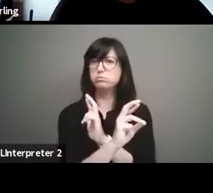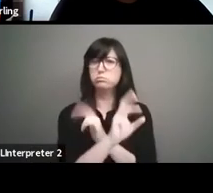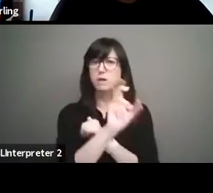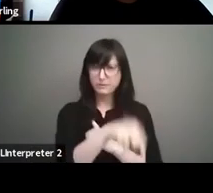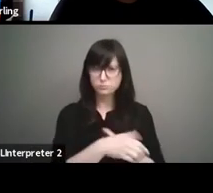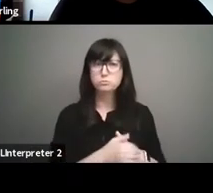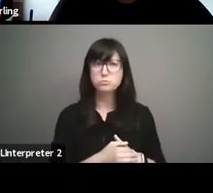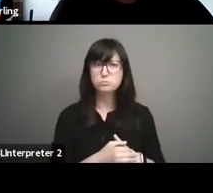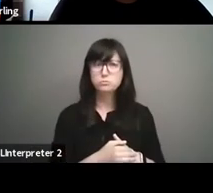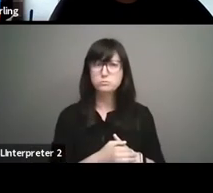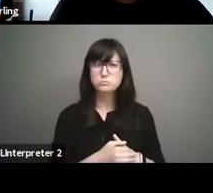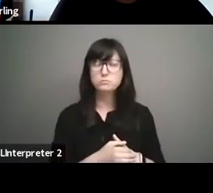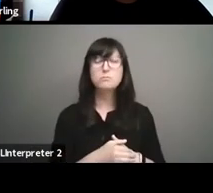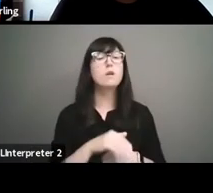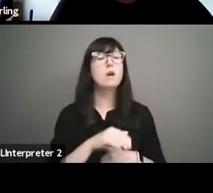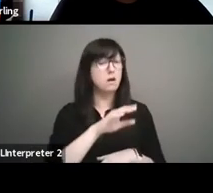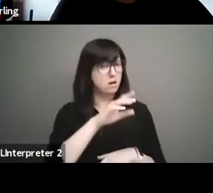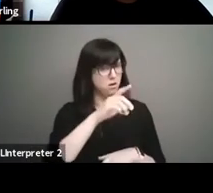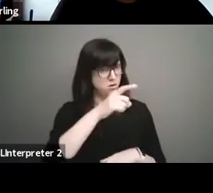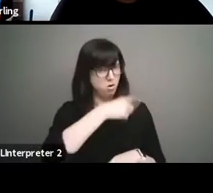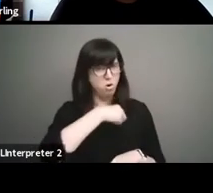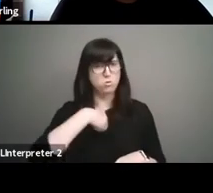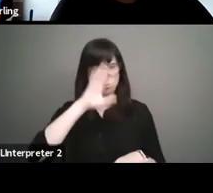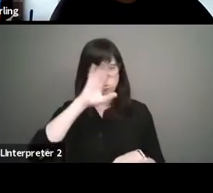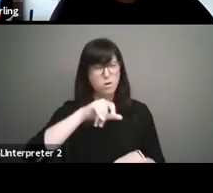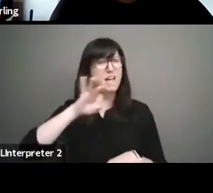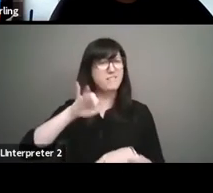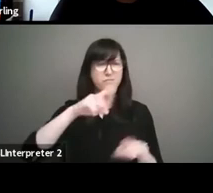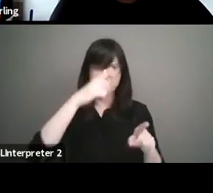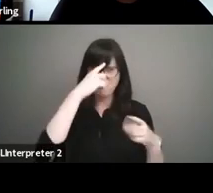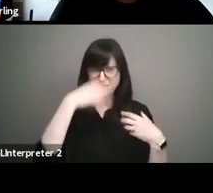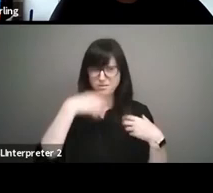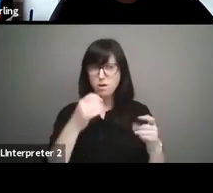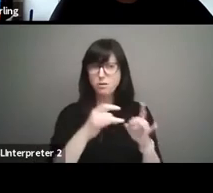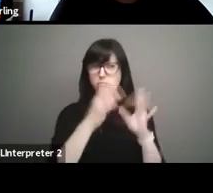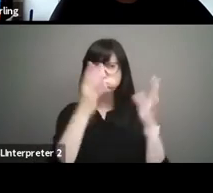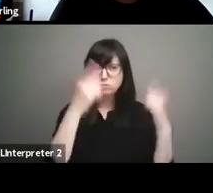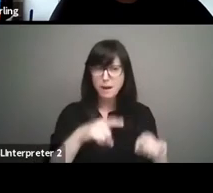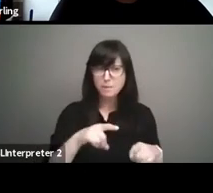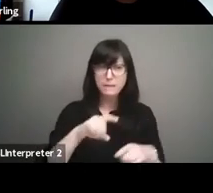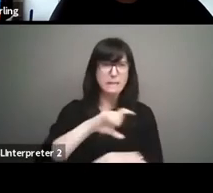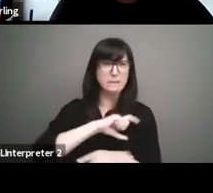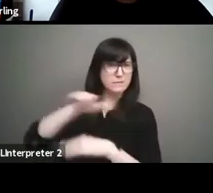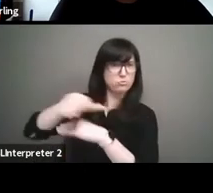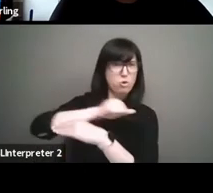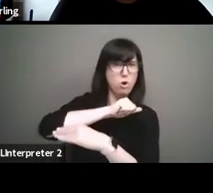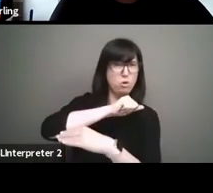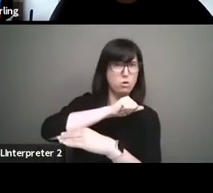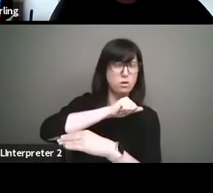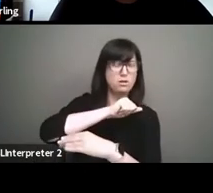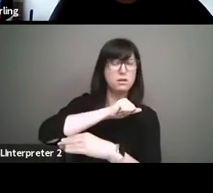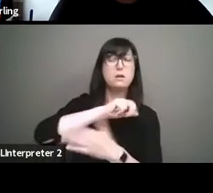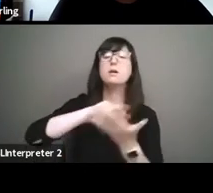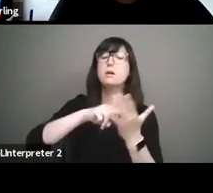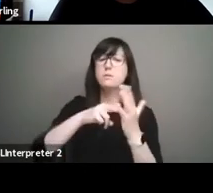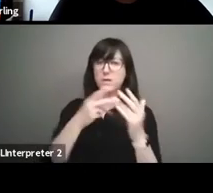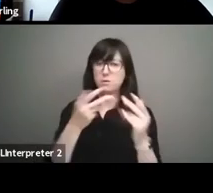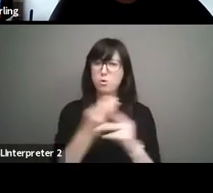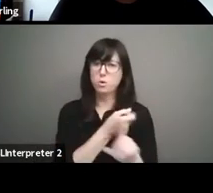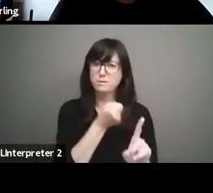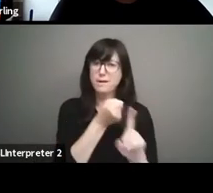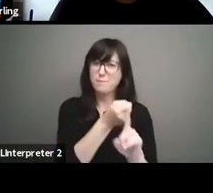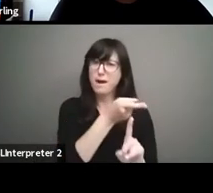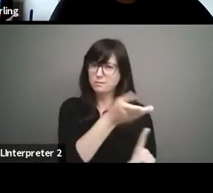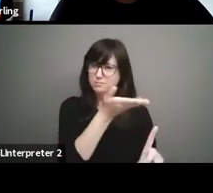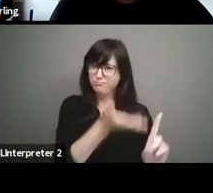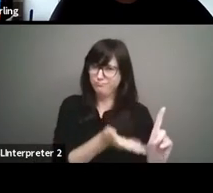know that if we call the cops regarding a mental health crisis, that will actually further impact that person's mental